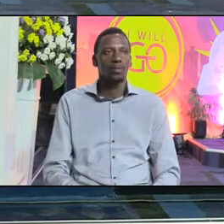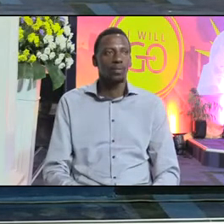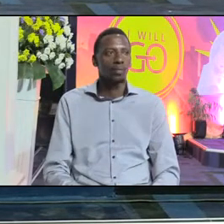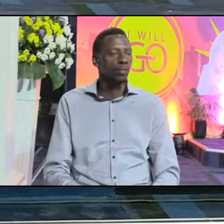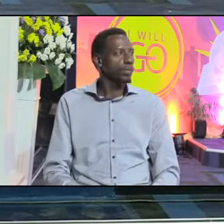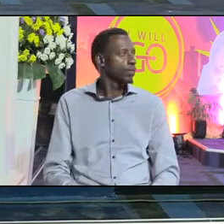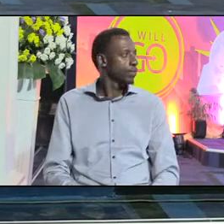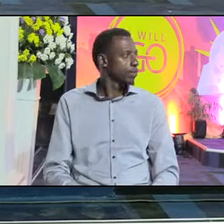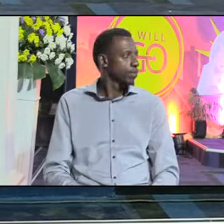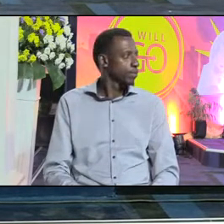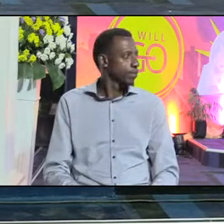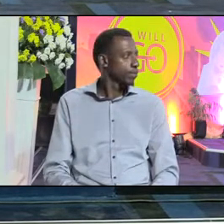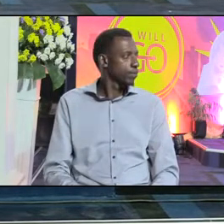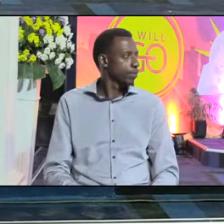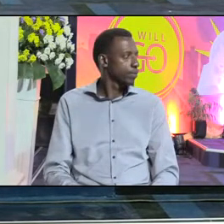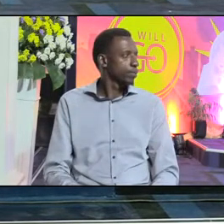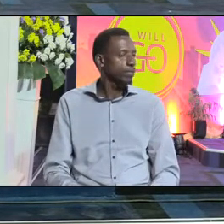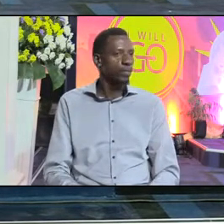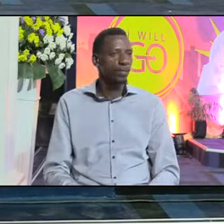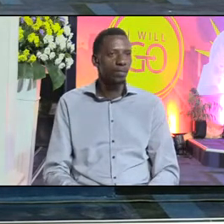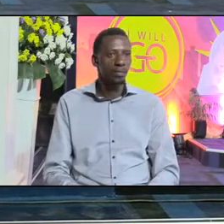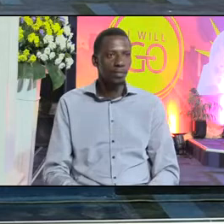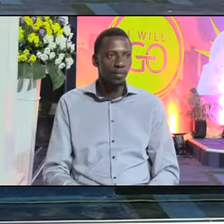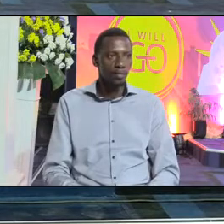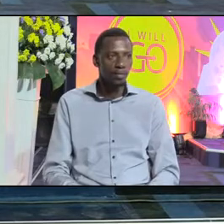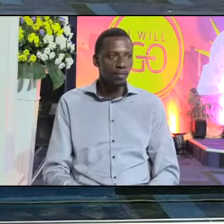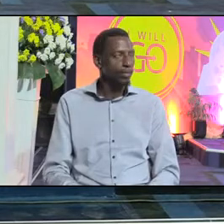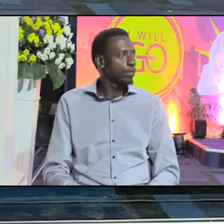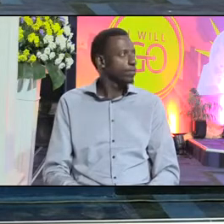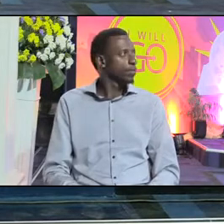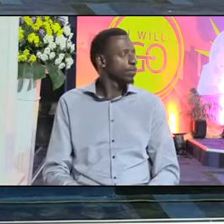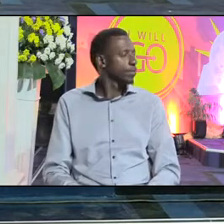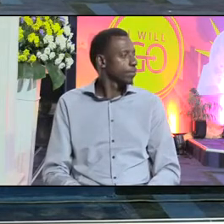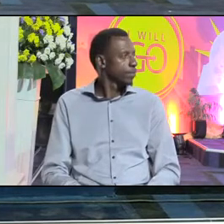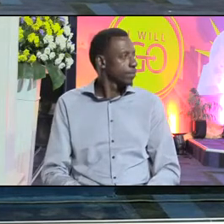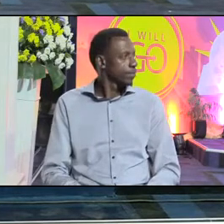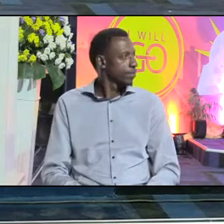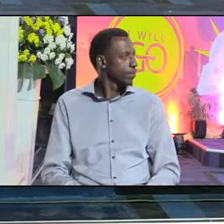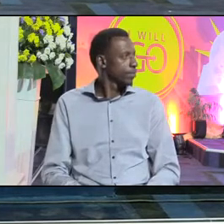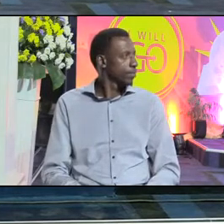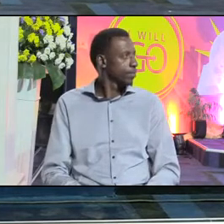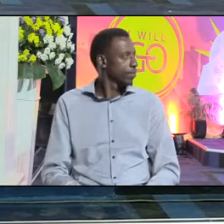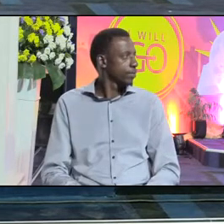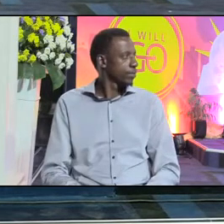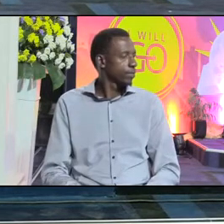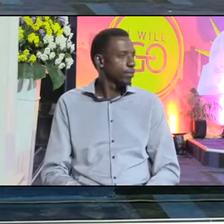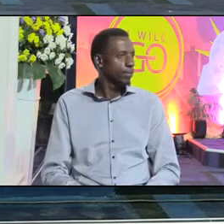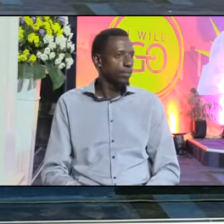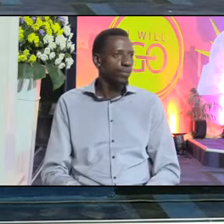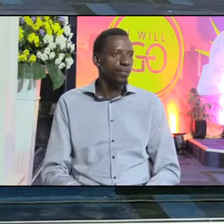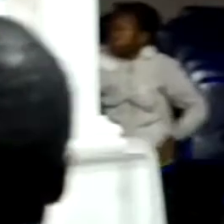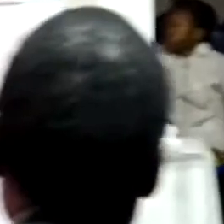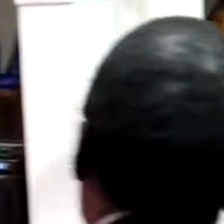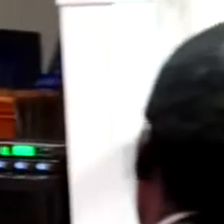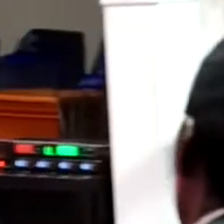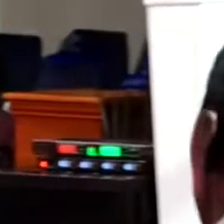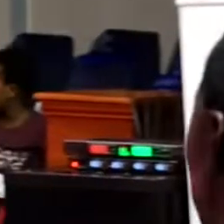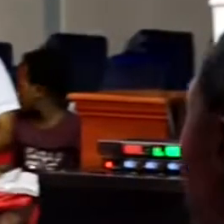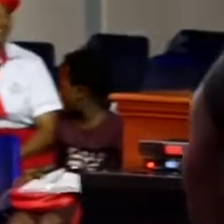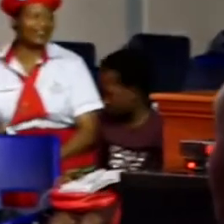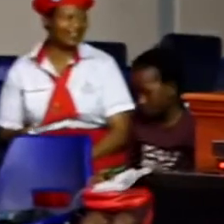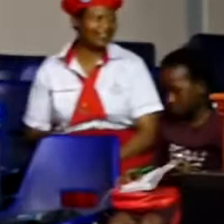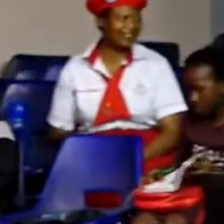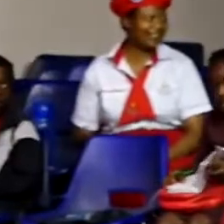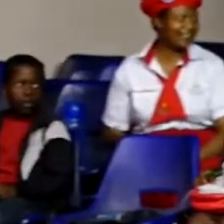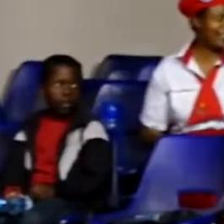Why don't you sing that one with me? Do you know it? Let's try it. Oh, when the saints